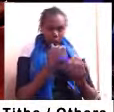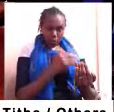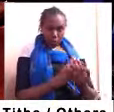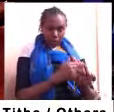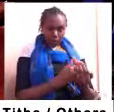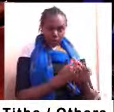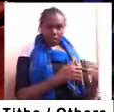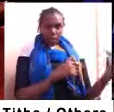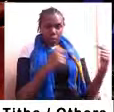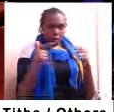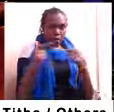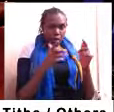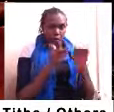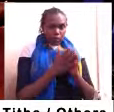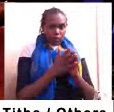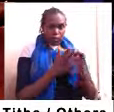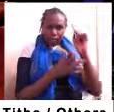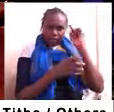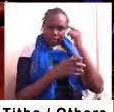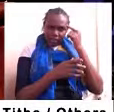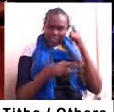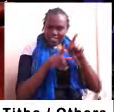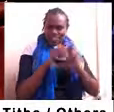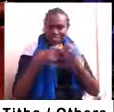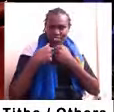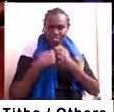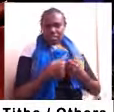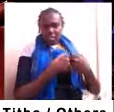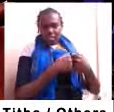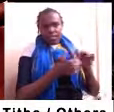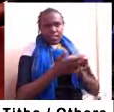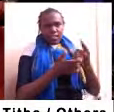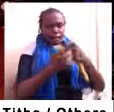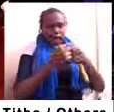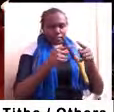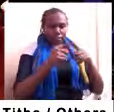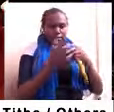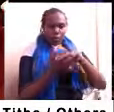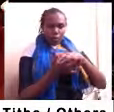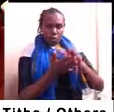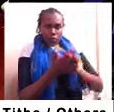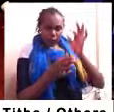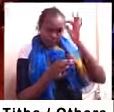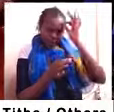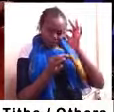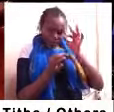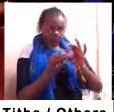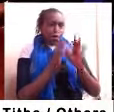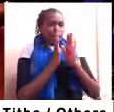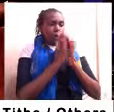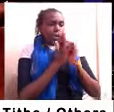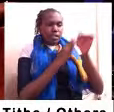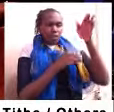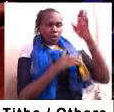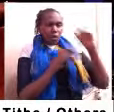morning on battles that we may face, on the challenges that come our way even as we walk in faith, we